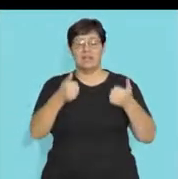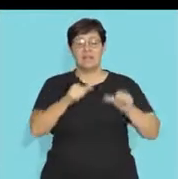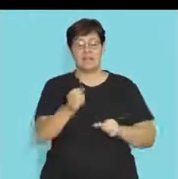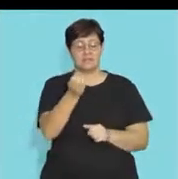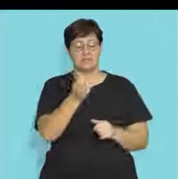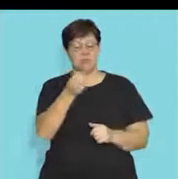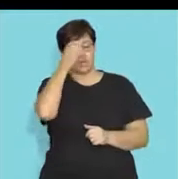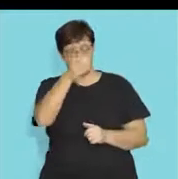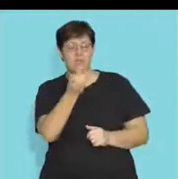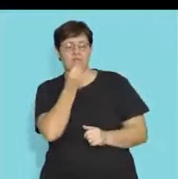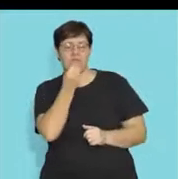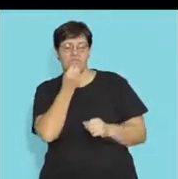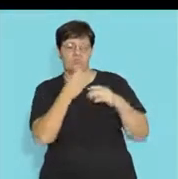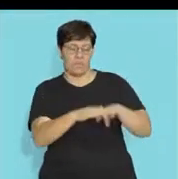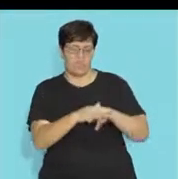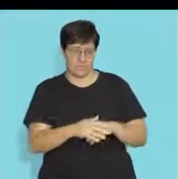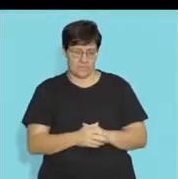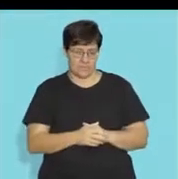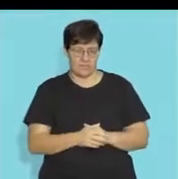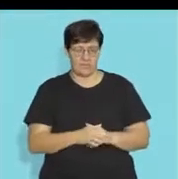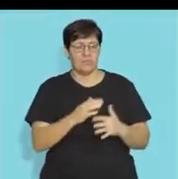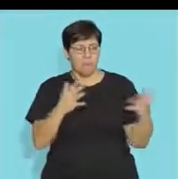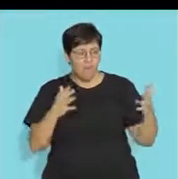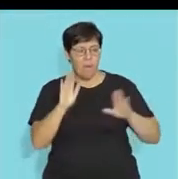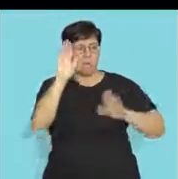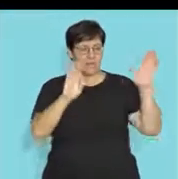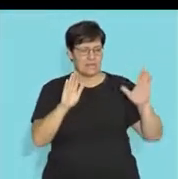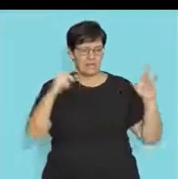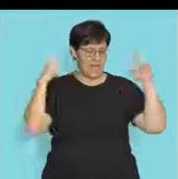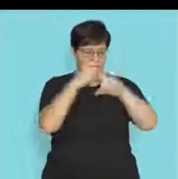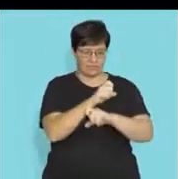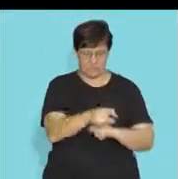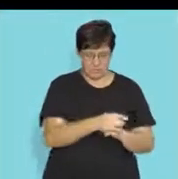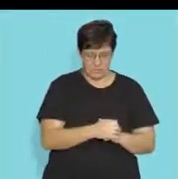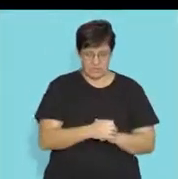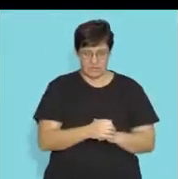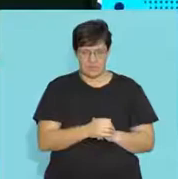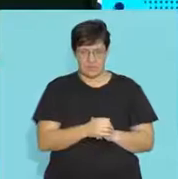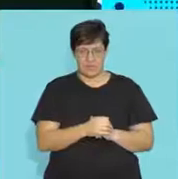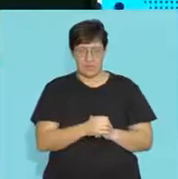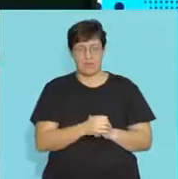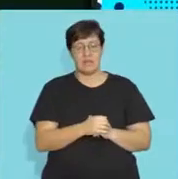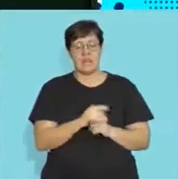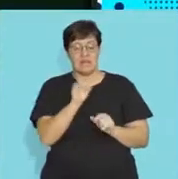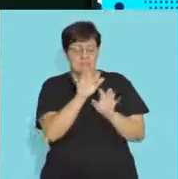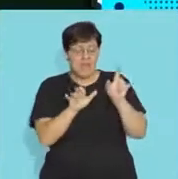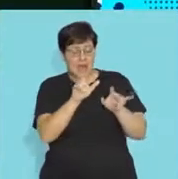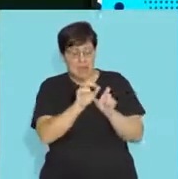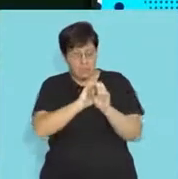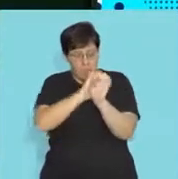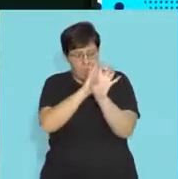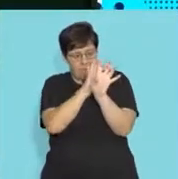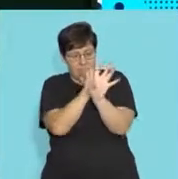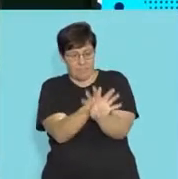The next concept would be food webs, and a web is quite an intricate pattern. So when spiders spin together their